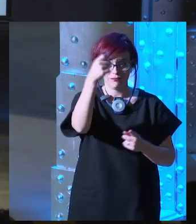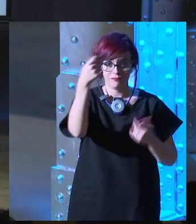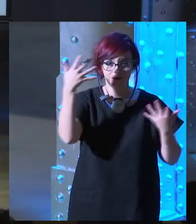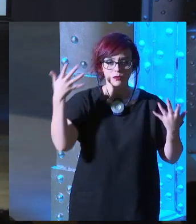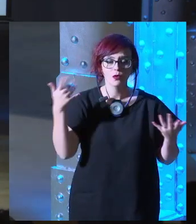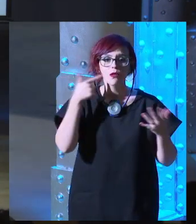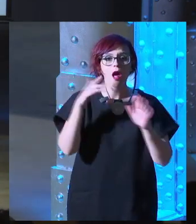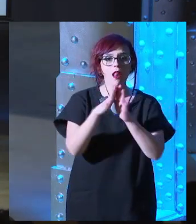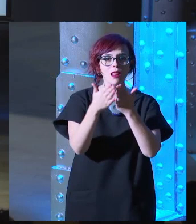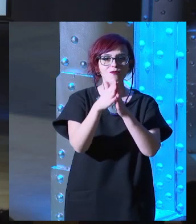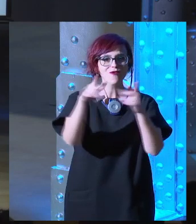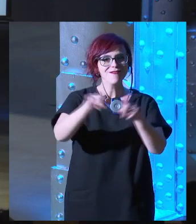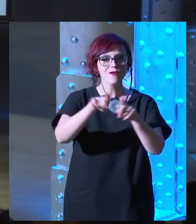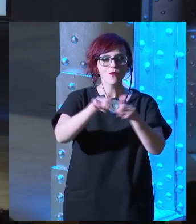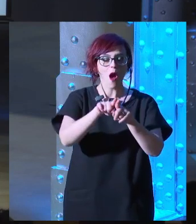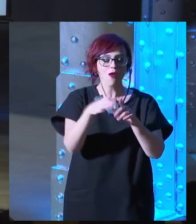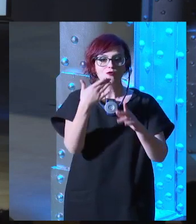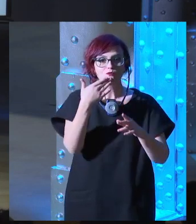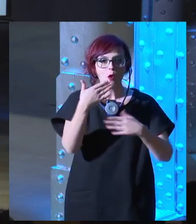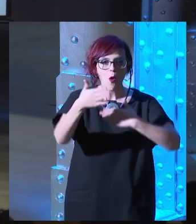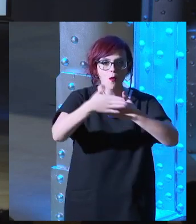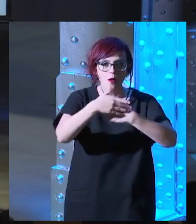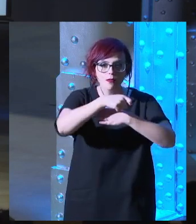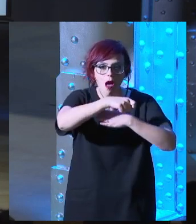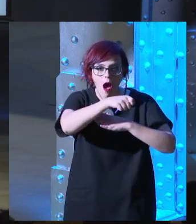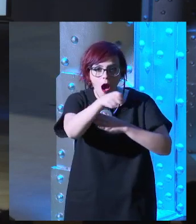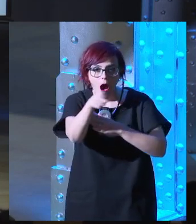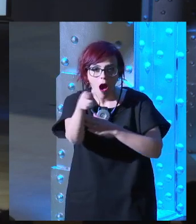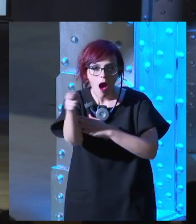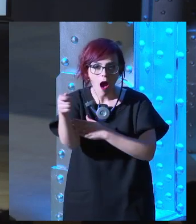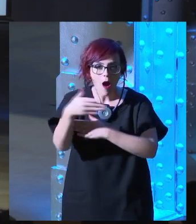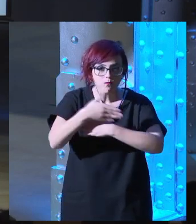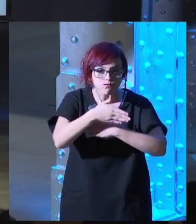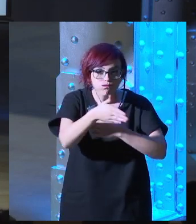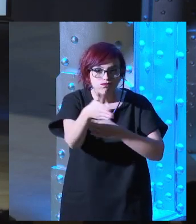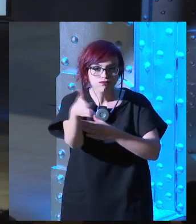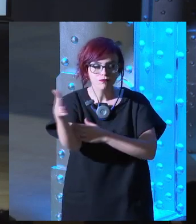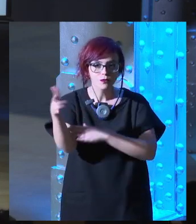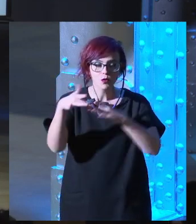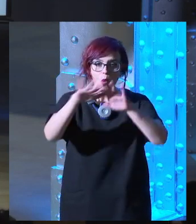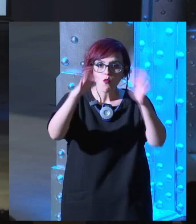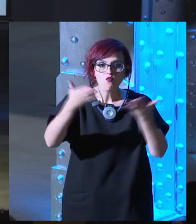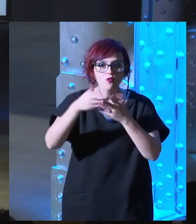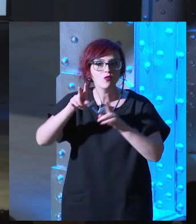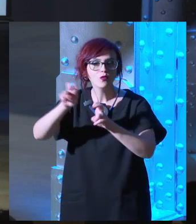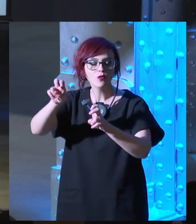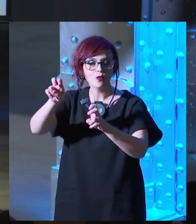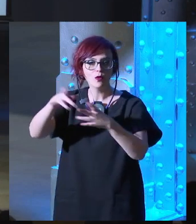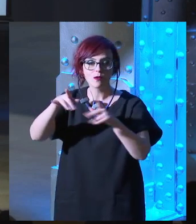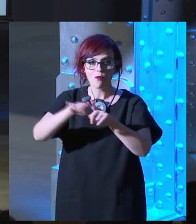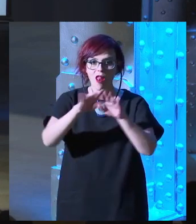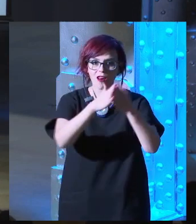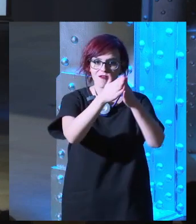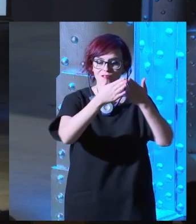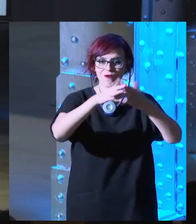You open them and you go through into another world. And books were also flying carpets, like something in the Arabian